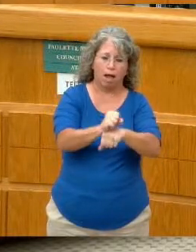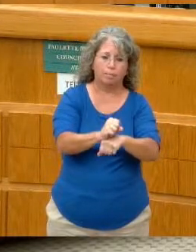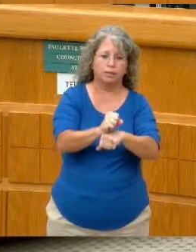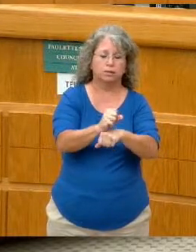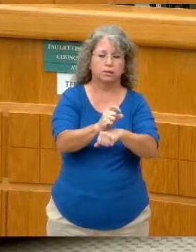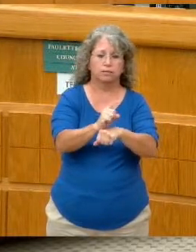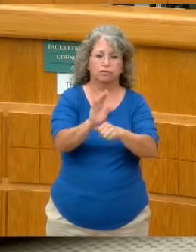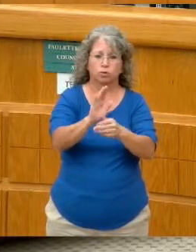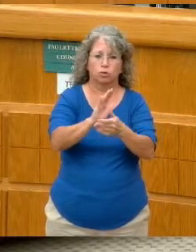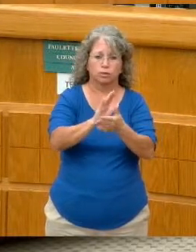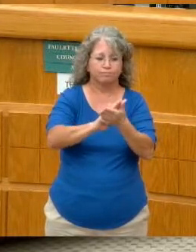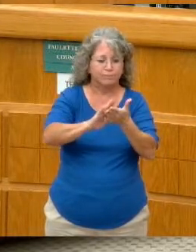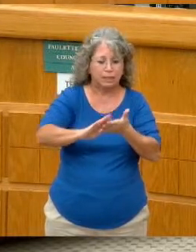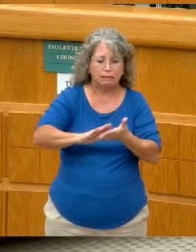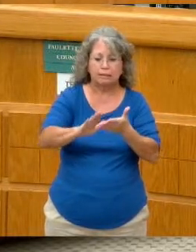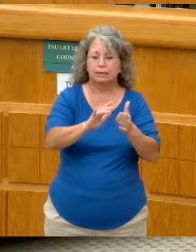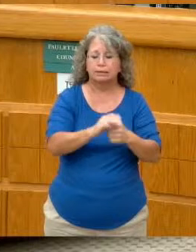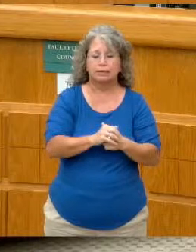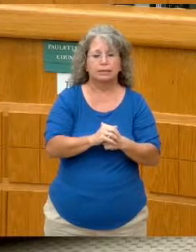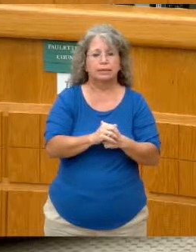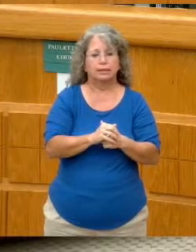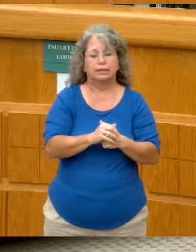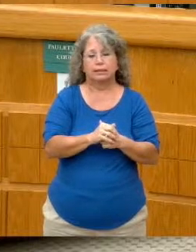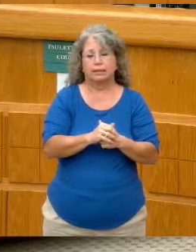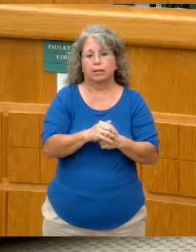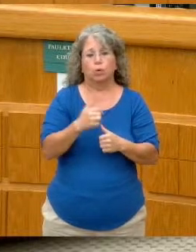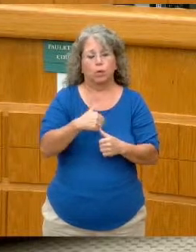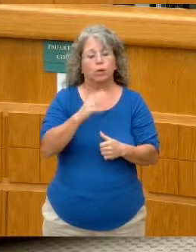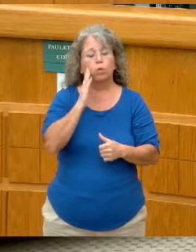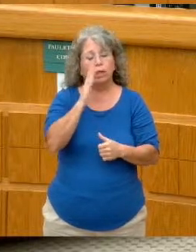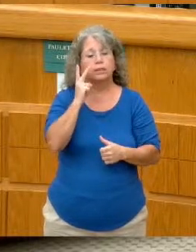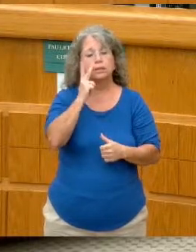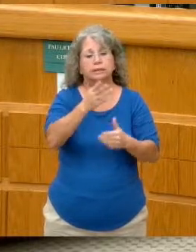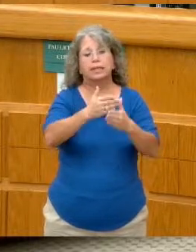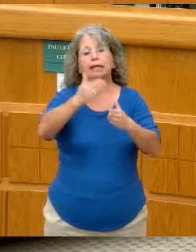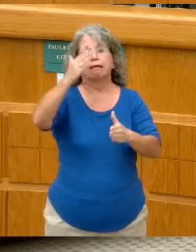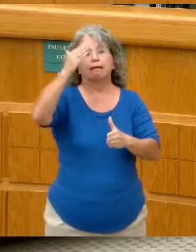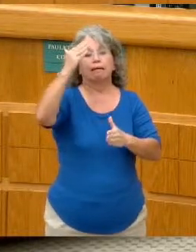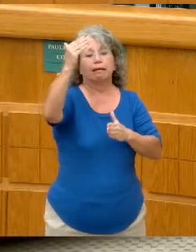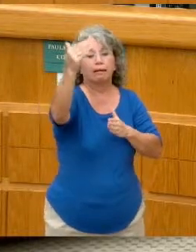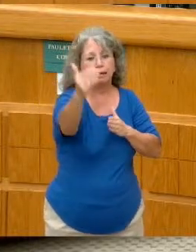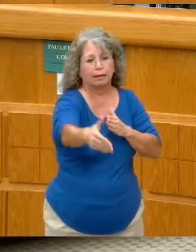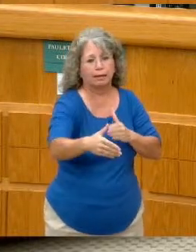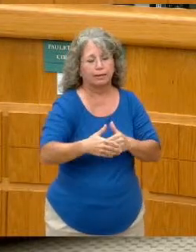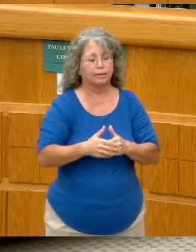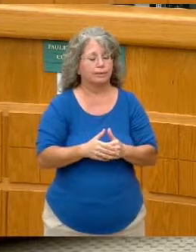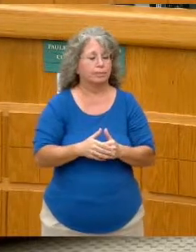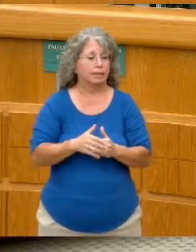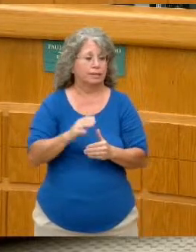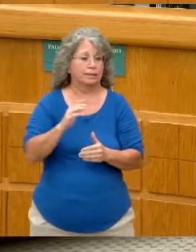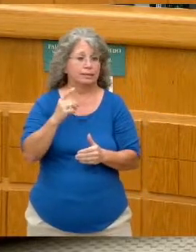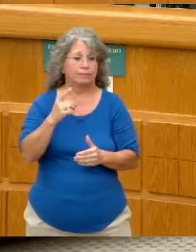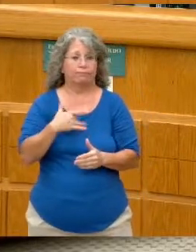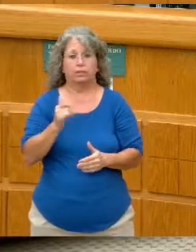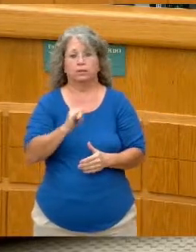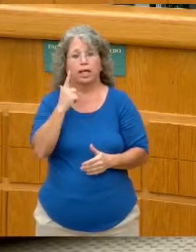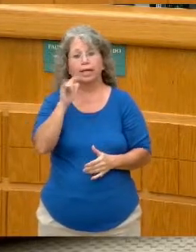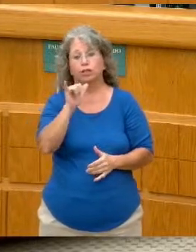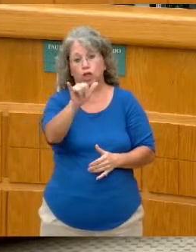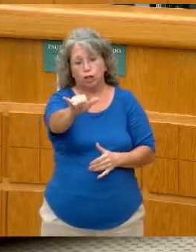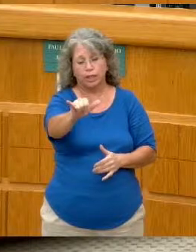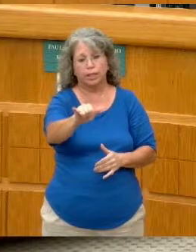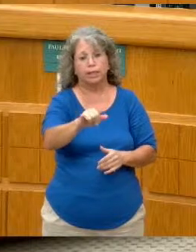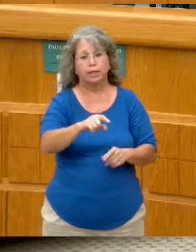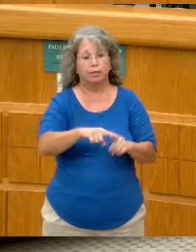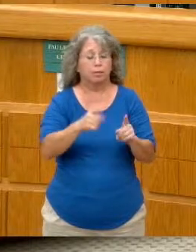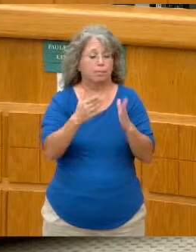like an eternity, maybe 4 or 5 more months, but those of us older and wiser know that 4 or 5 months is